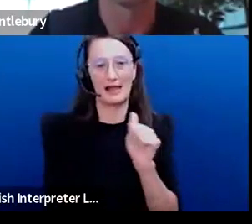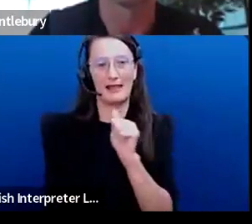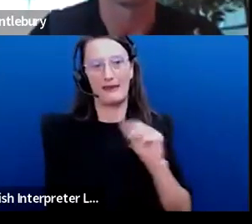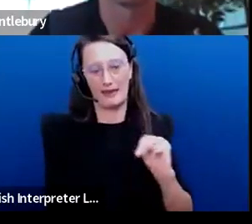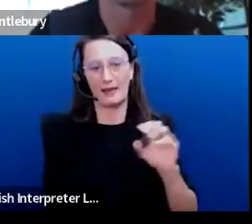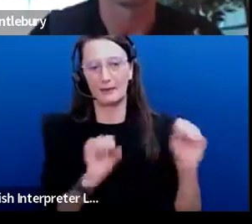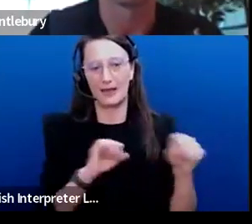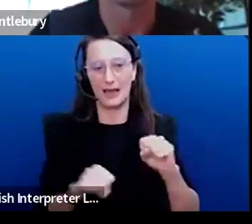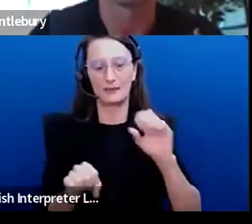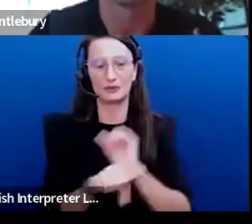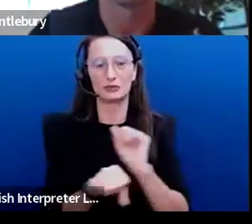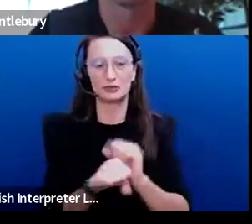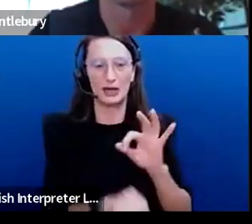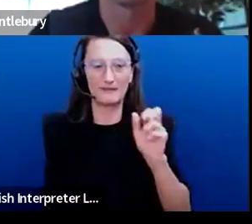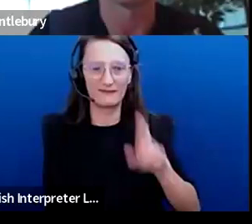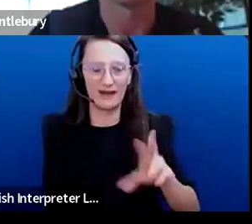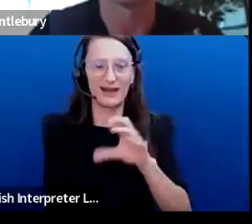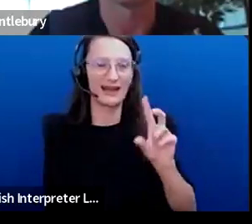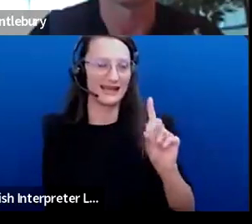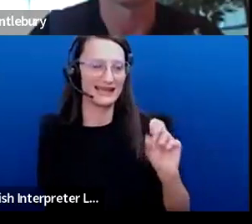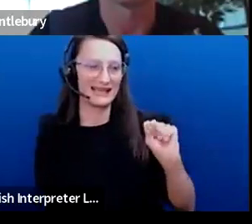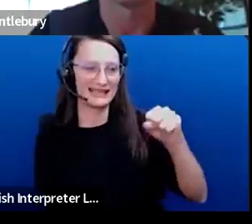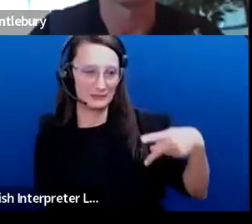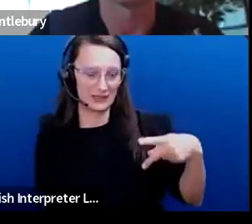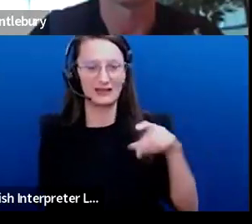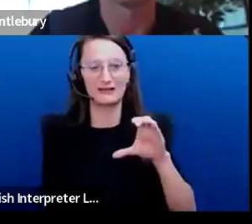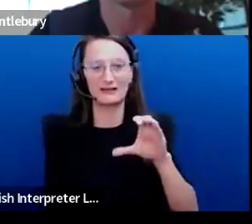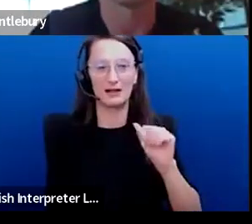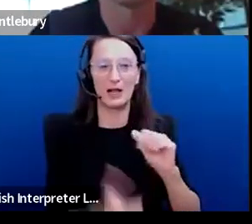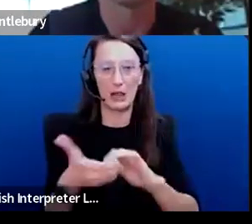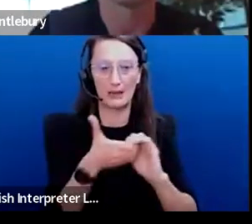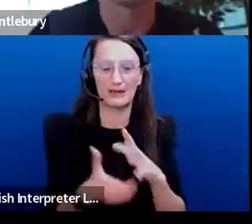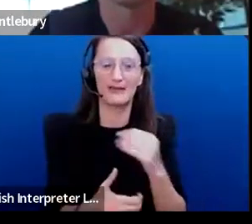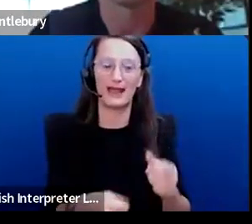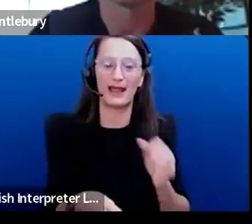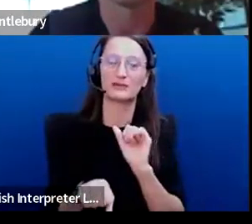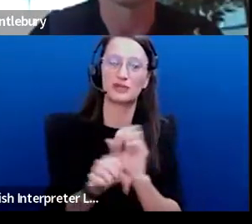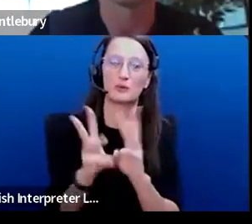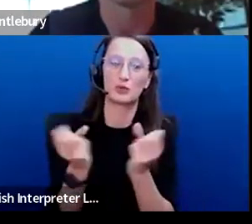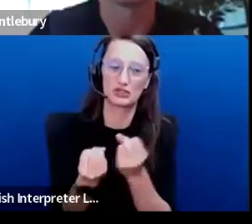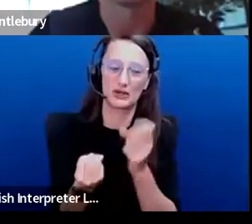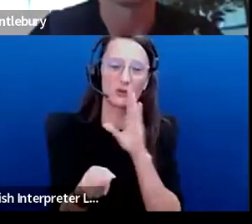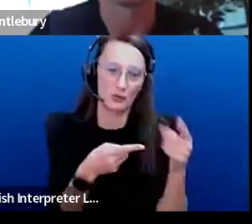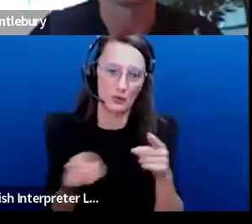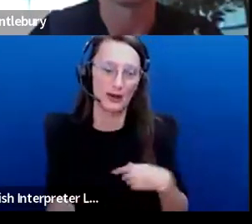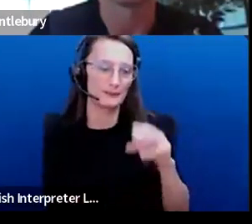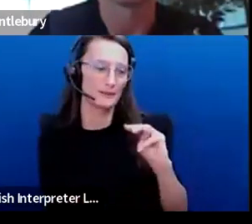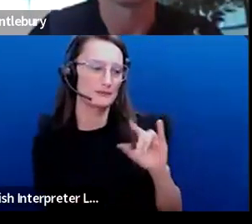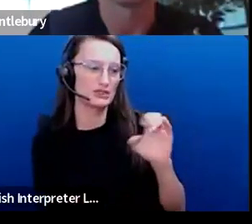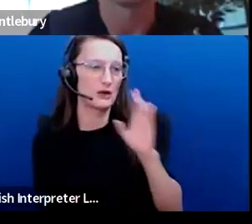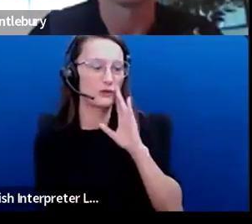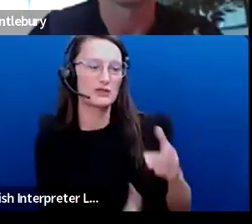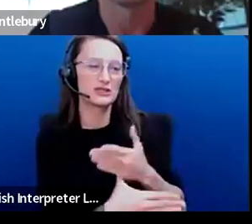DSP collaborative and some job application workshops that are going to be going on. Michelle will be sharing the QIDP provider